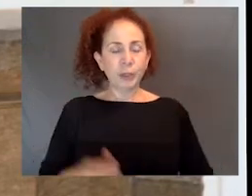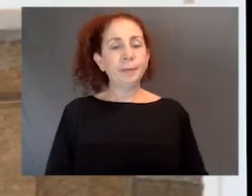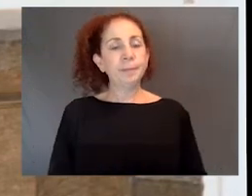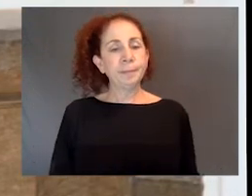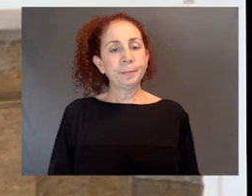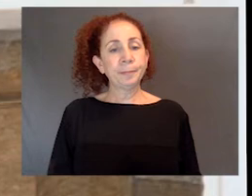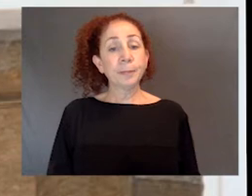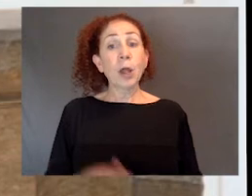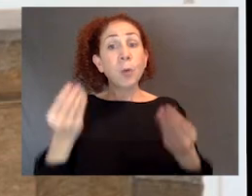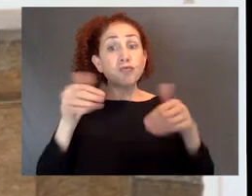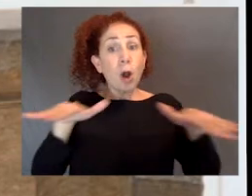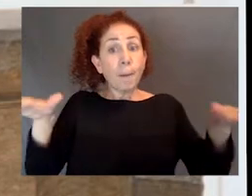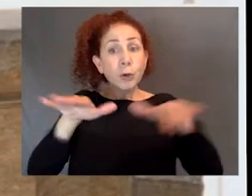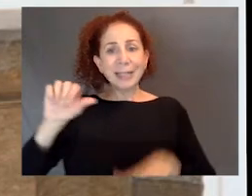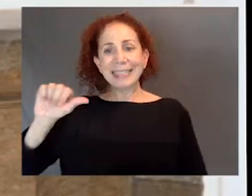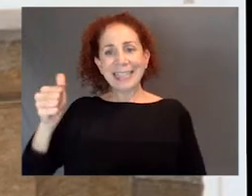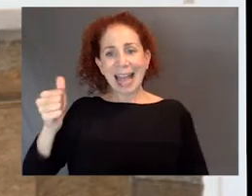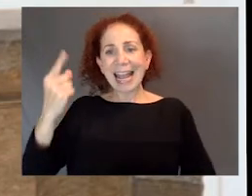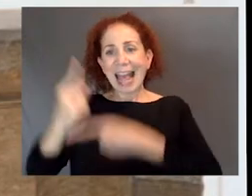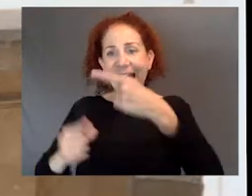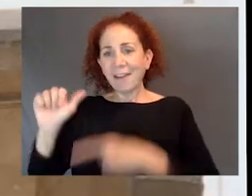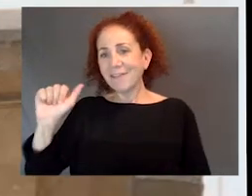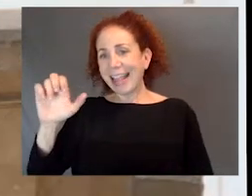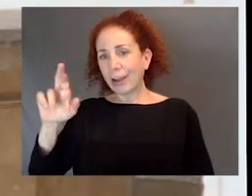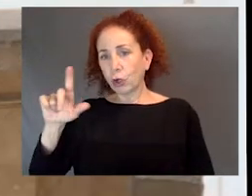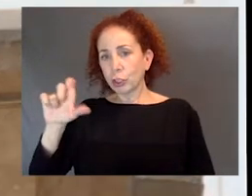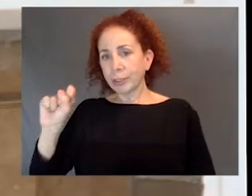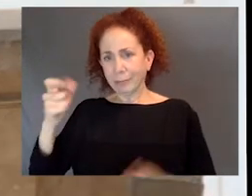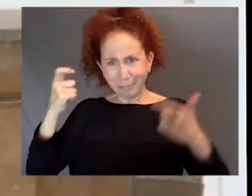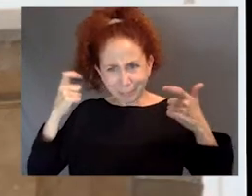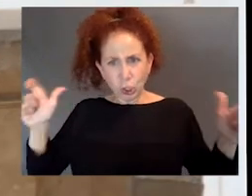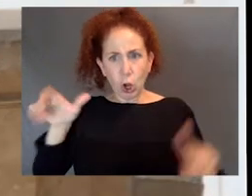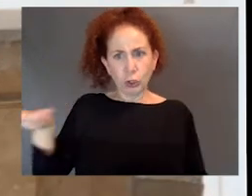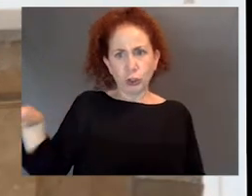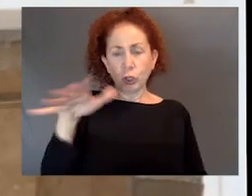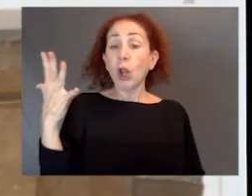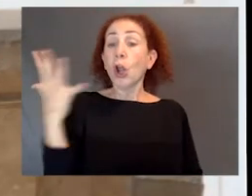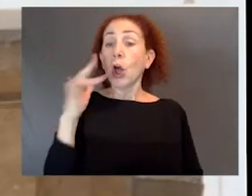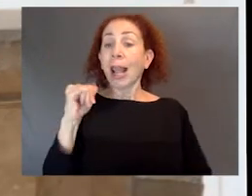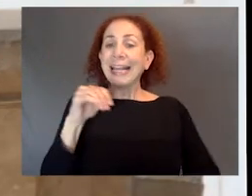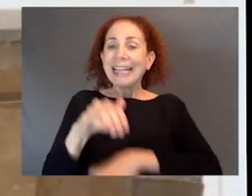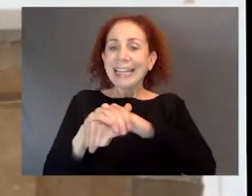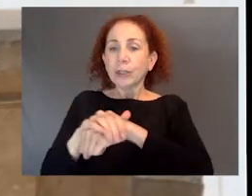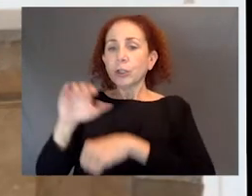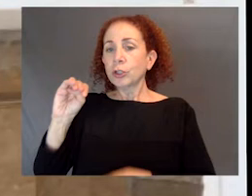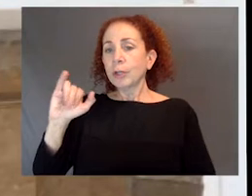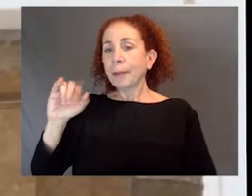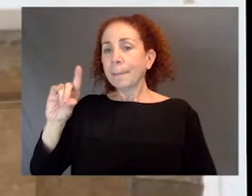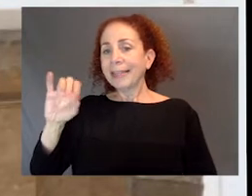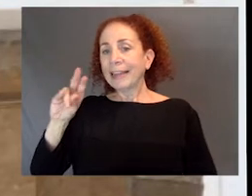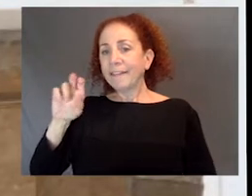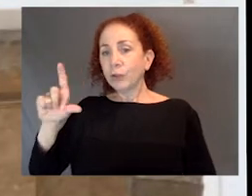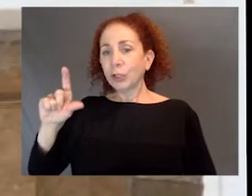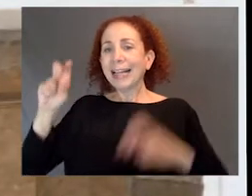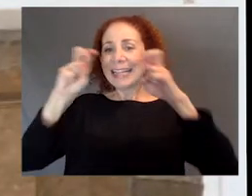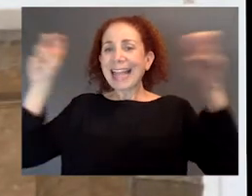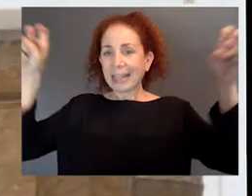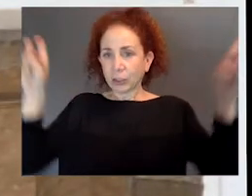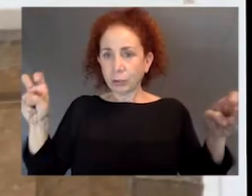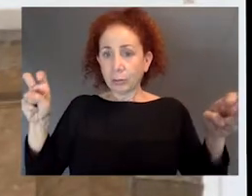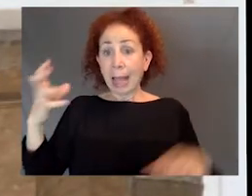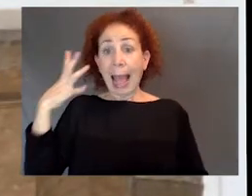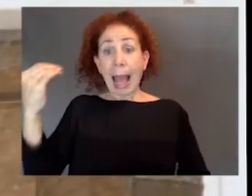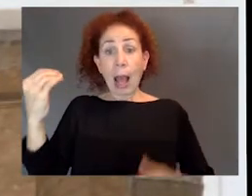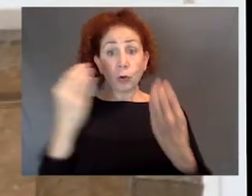period. The property covers 10.5 acres, so it is quite large, and resembles an English medieval castle. The outer walls